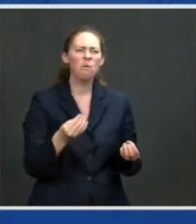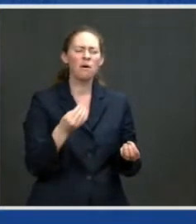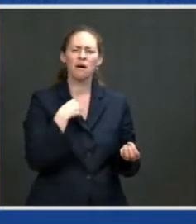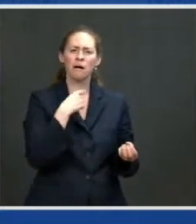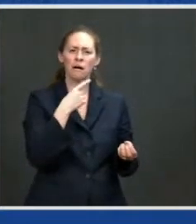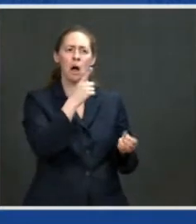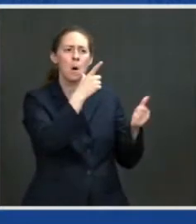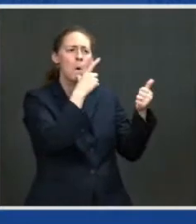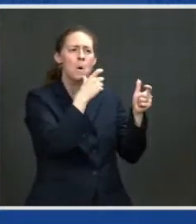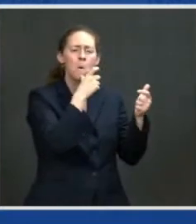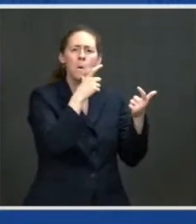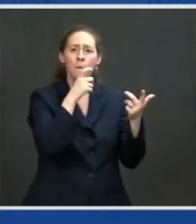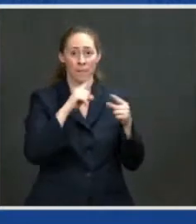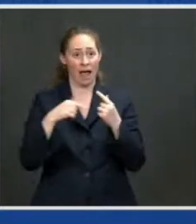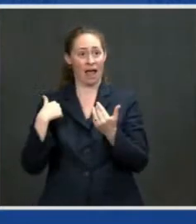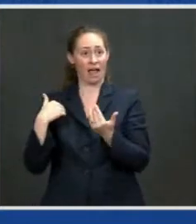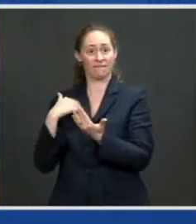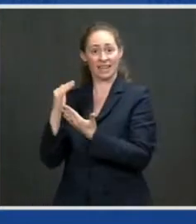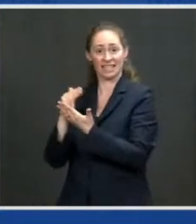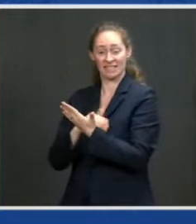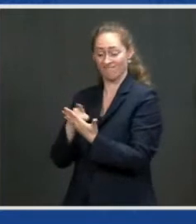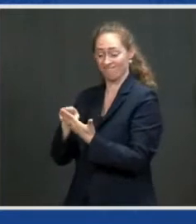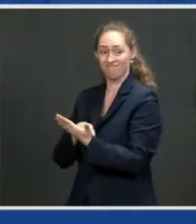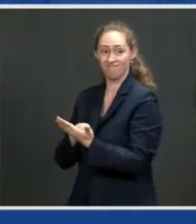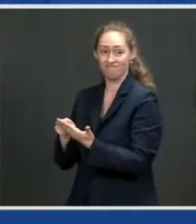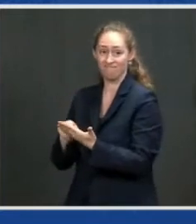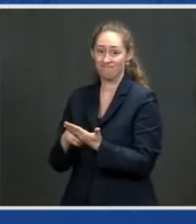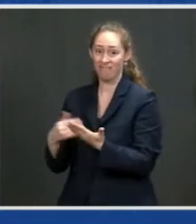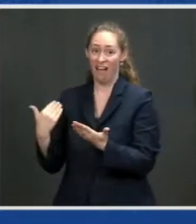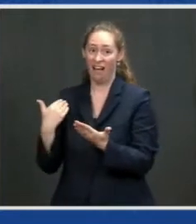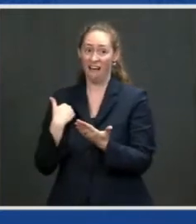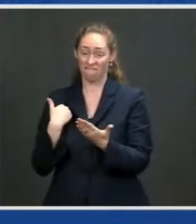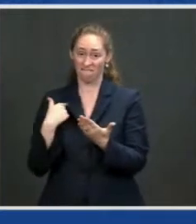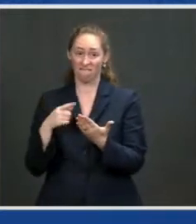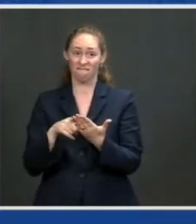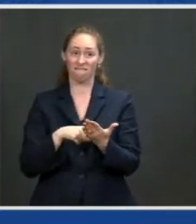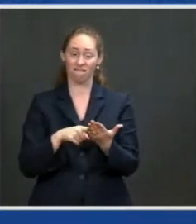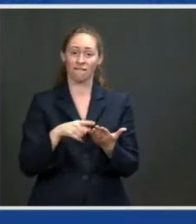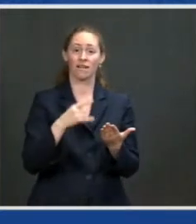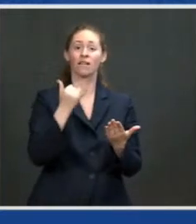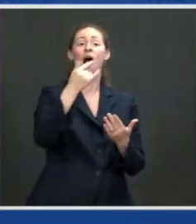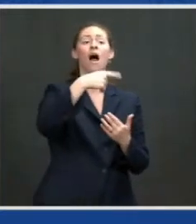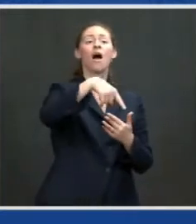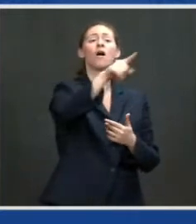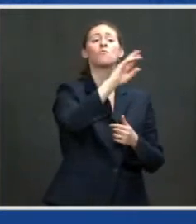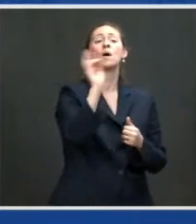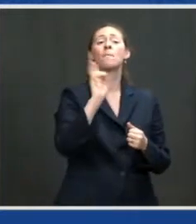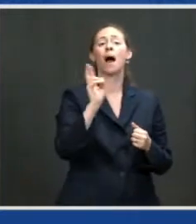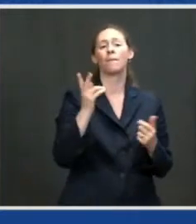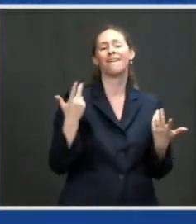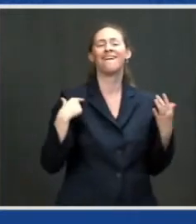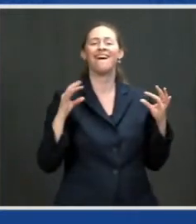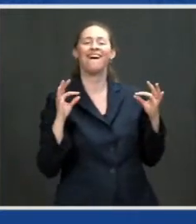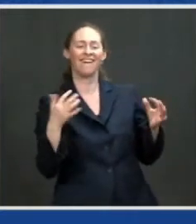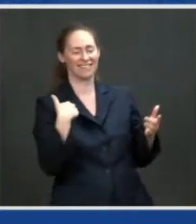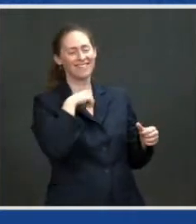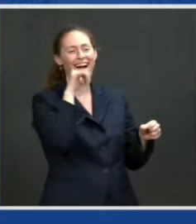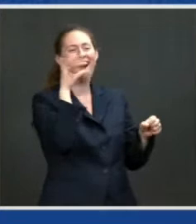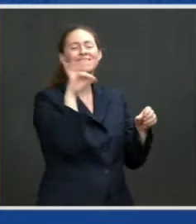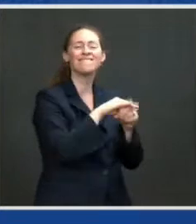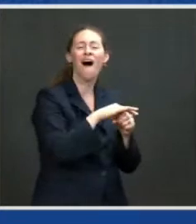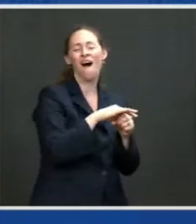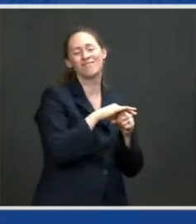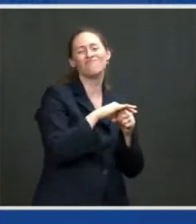of how back in their districts they're bragging about the rescue plan. They